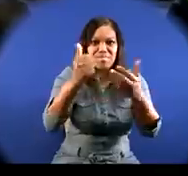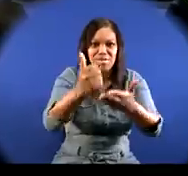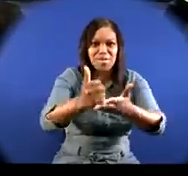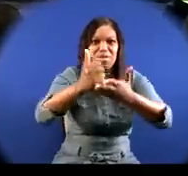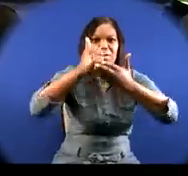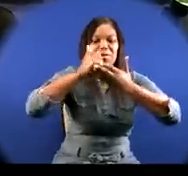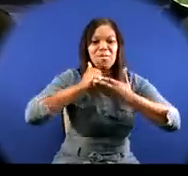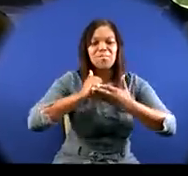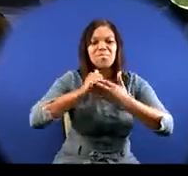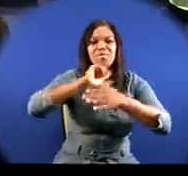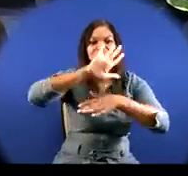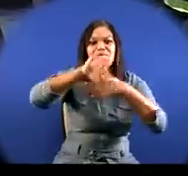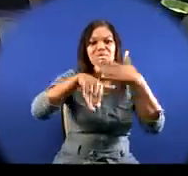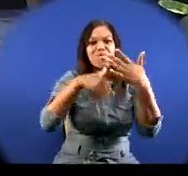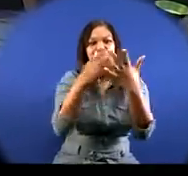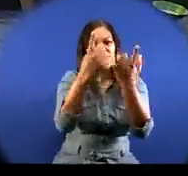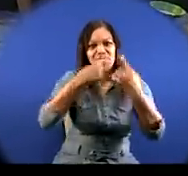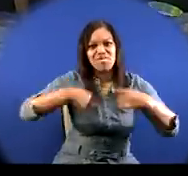eyes.